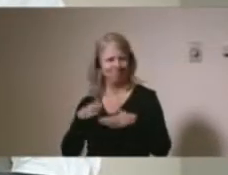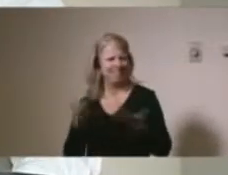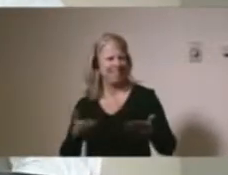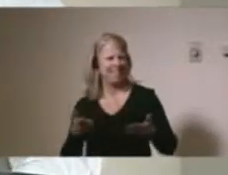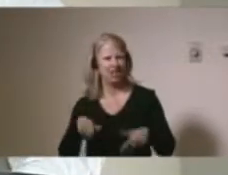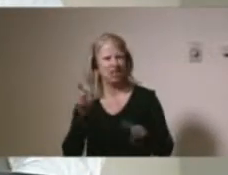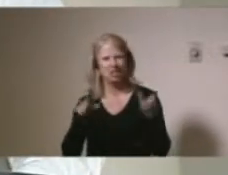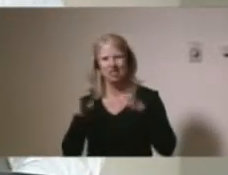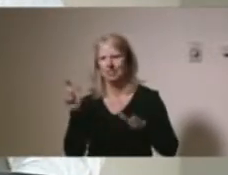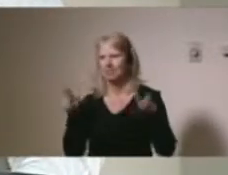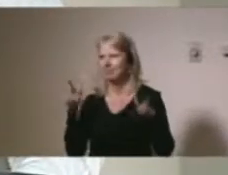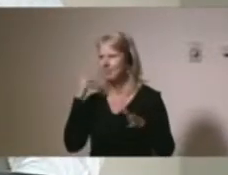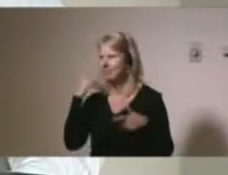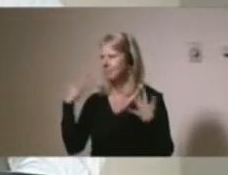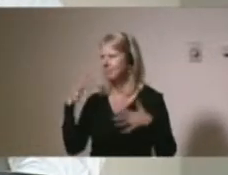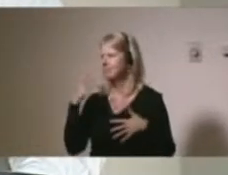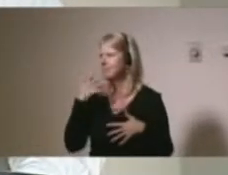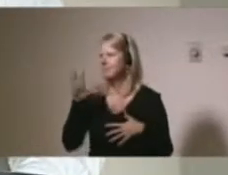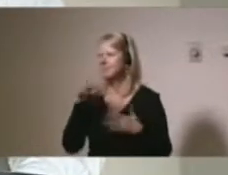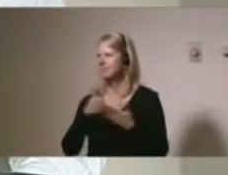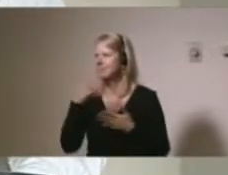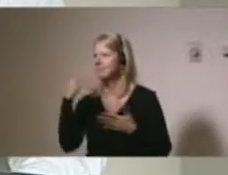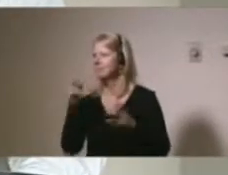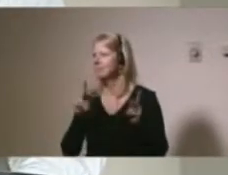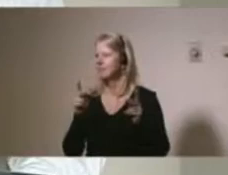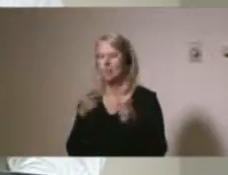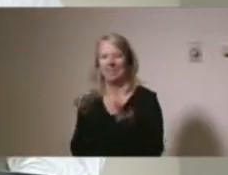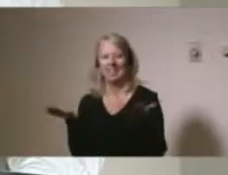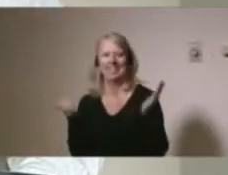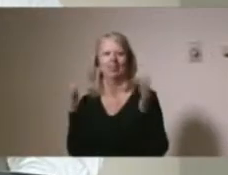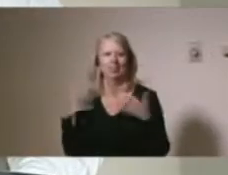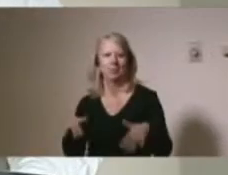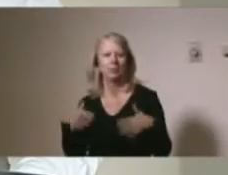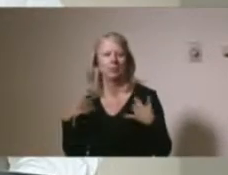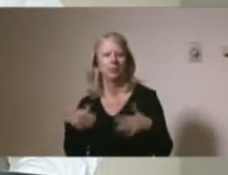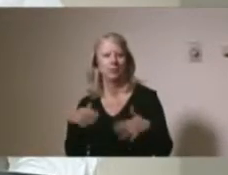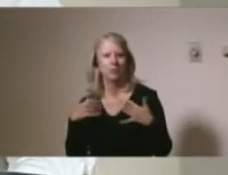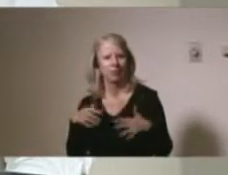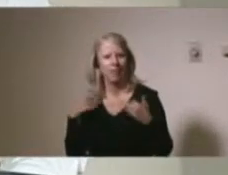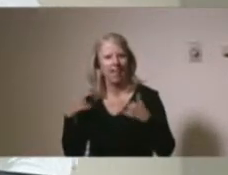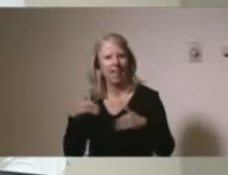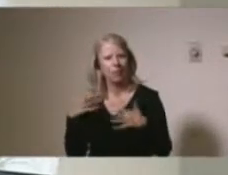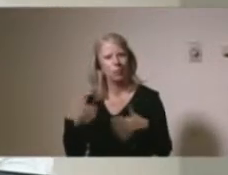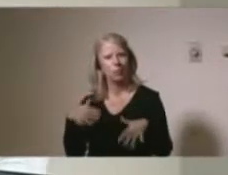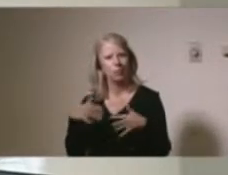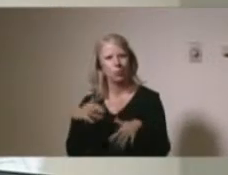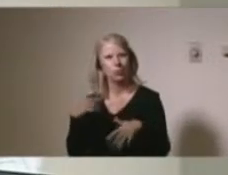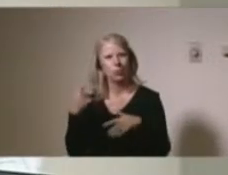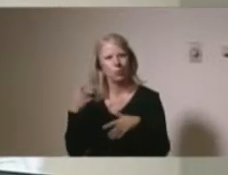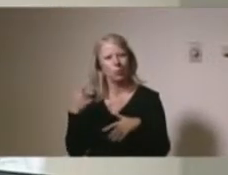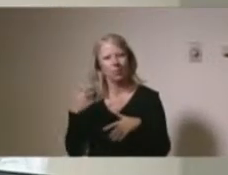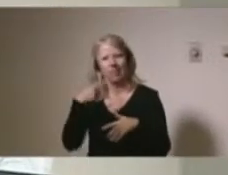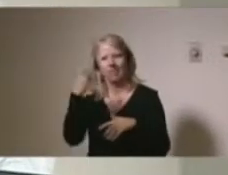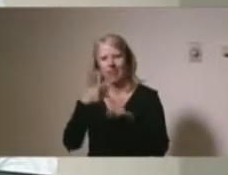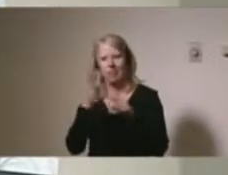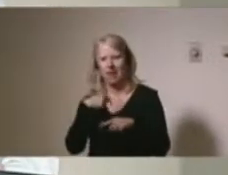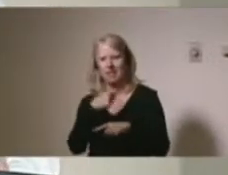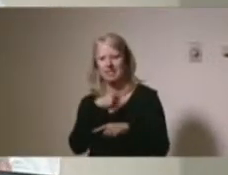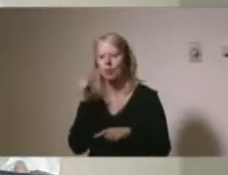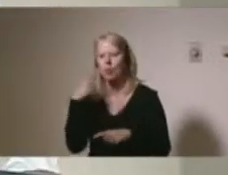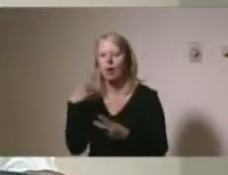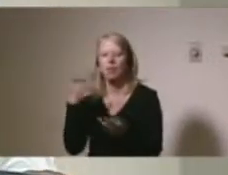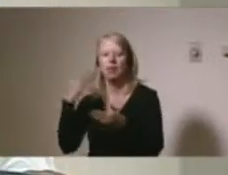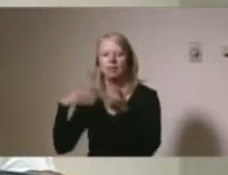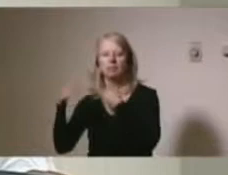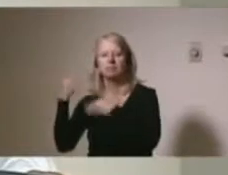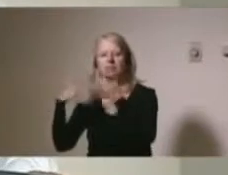of the most fortunate people that are out there, which are off of our backs. So I'd like to go back in history about